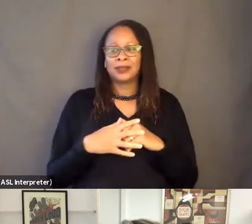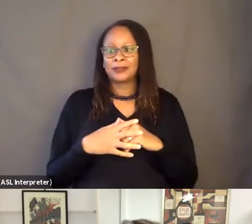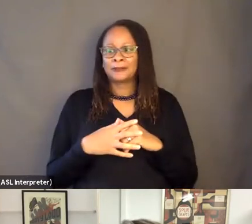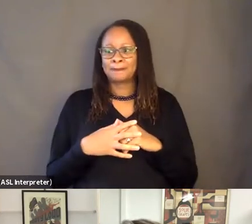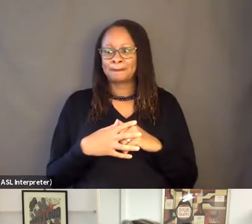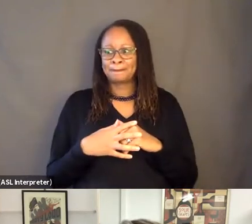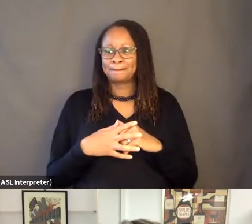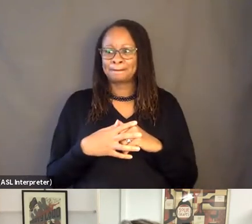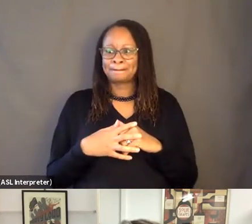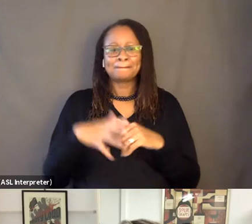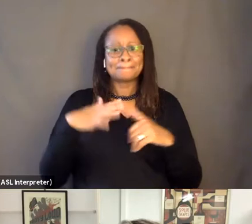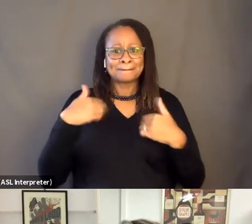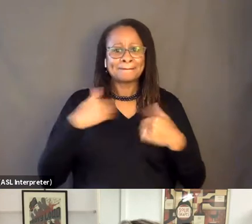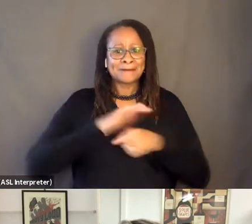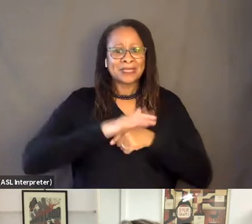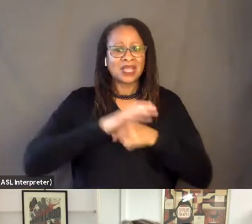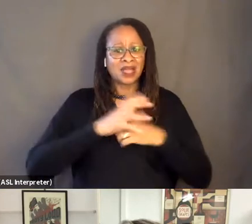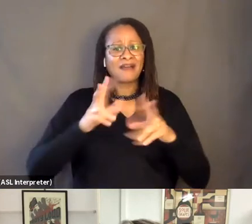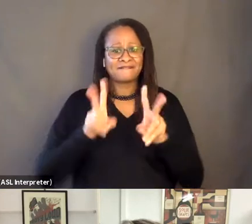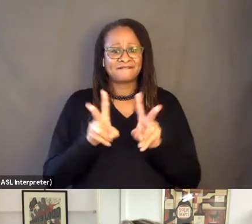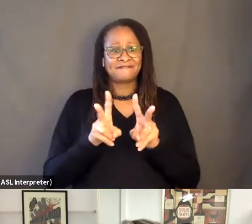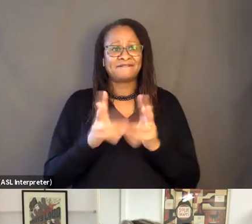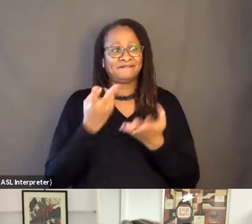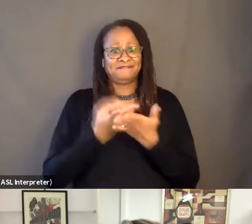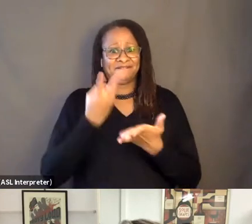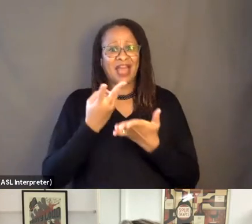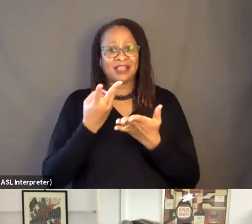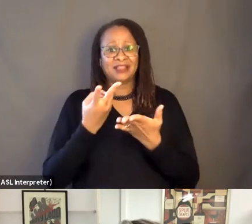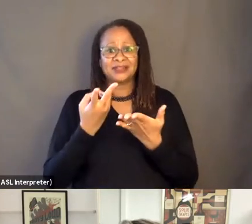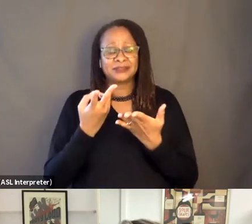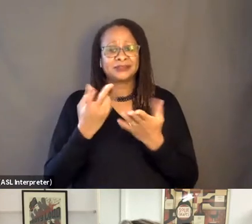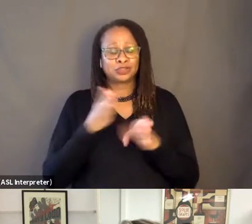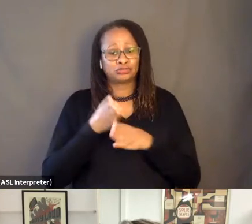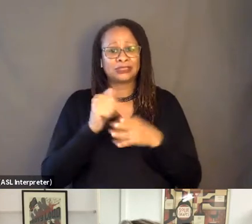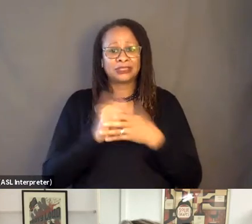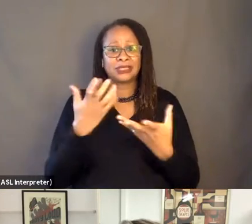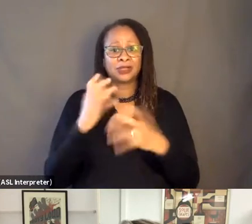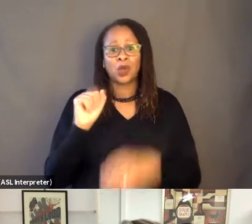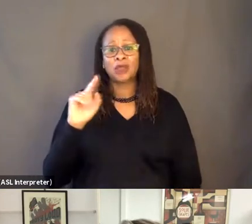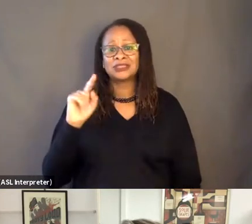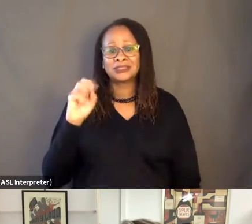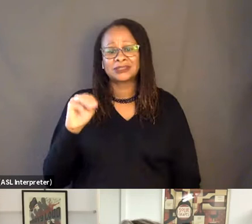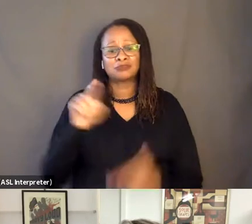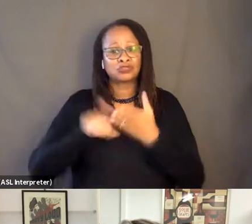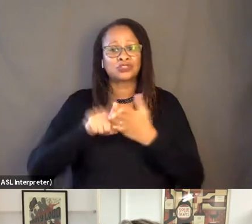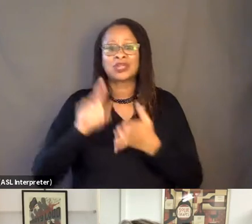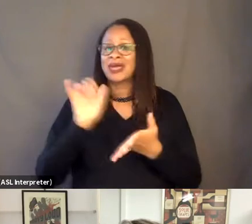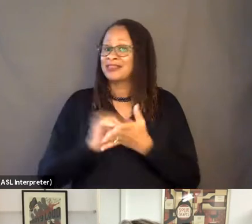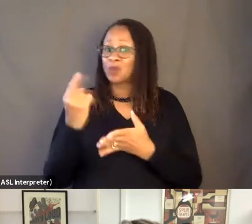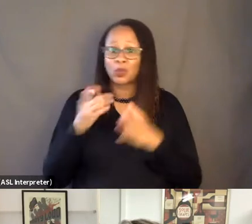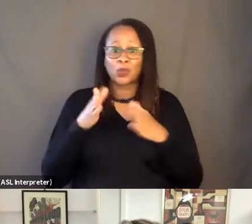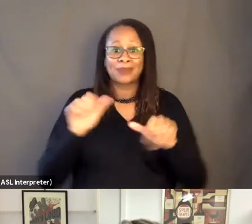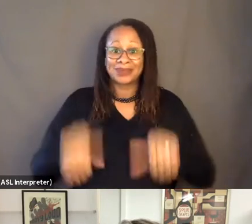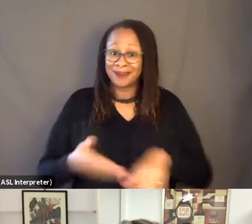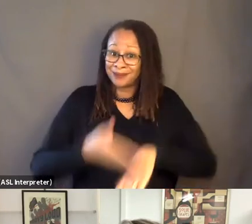there's a fulfilling and valid career in autism research, because this is the only way things do improve.